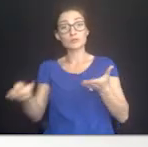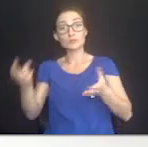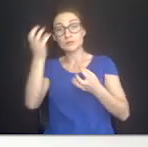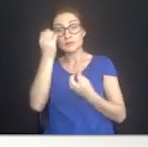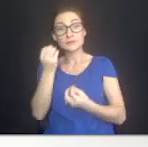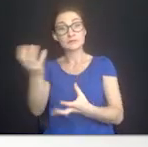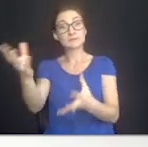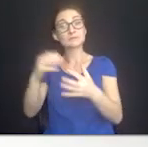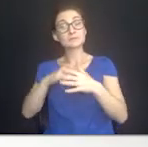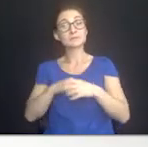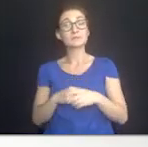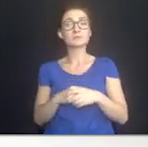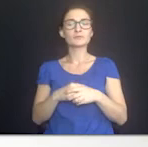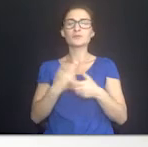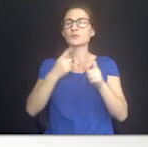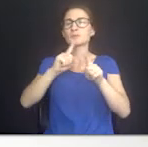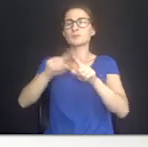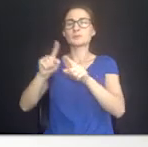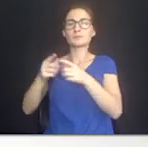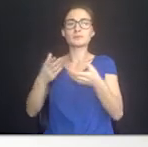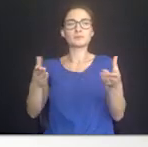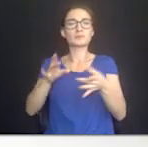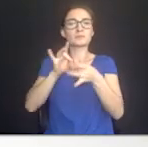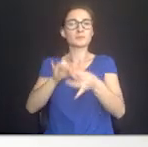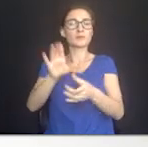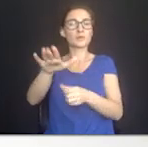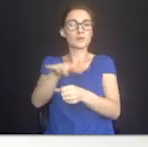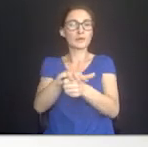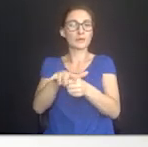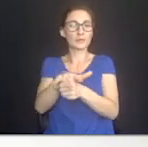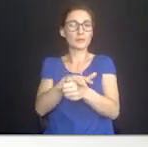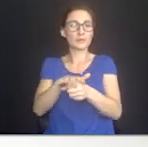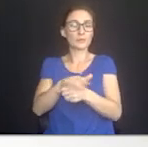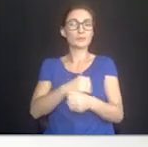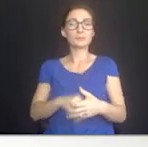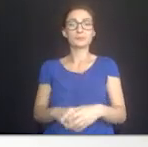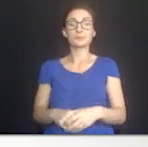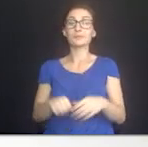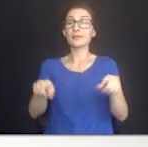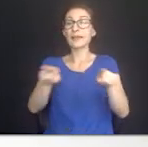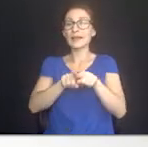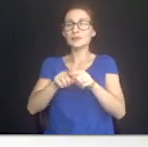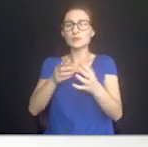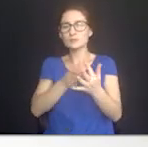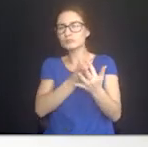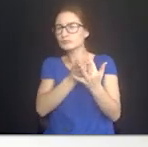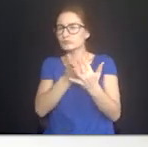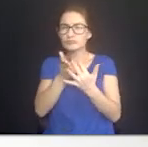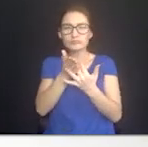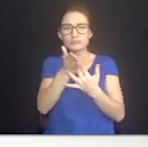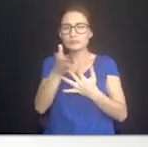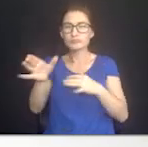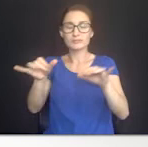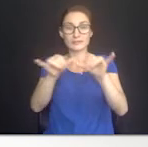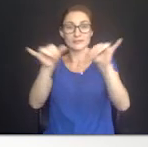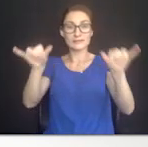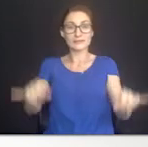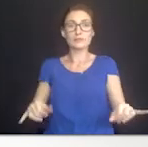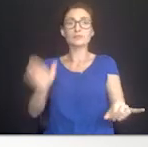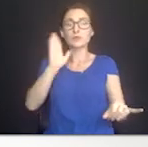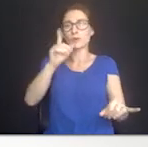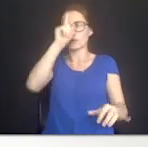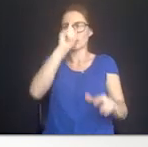resources for different things in your particular area. As you navigate through the